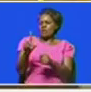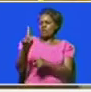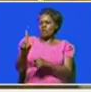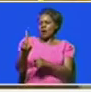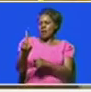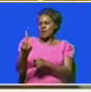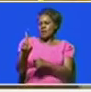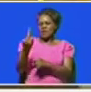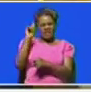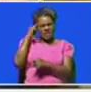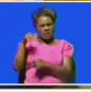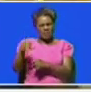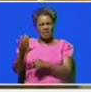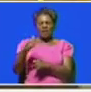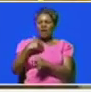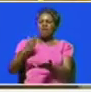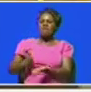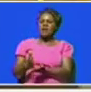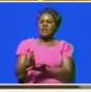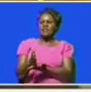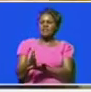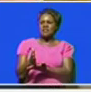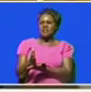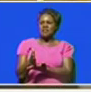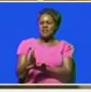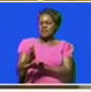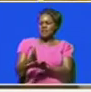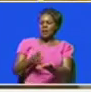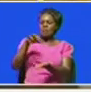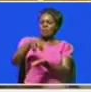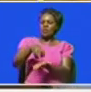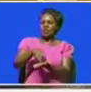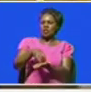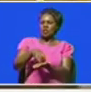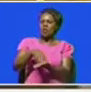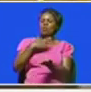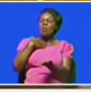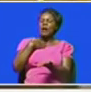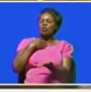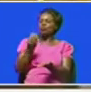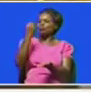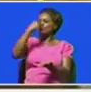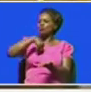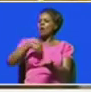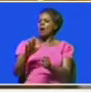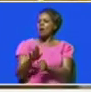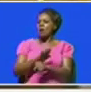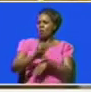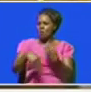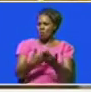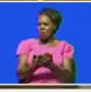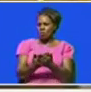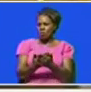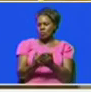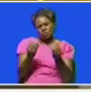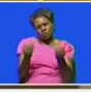thinks he's the one who is entitled to some positions, he wants to one take it all, then we'll also go and square